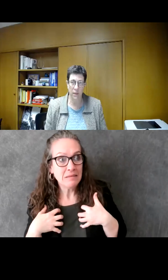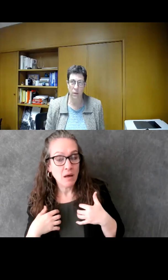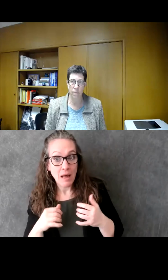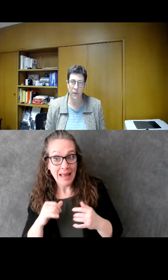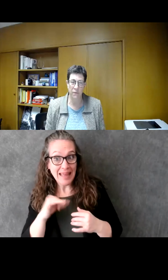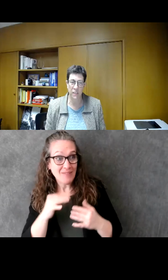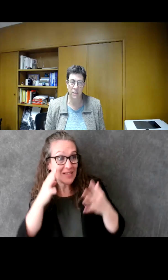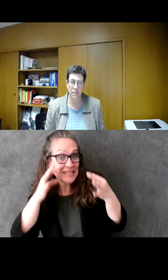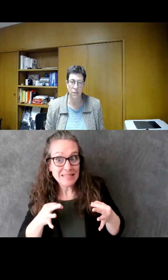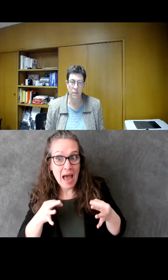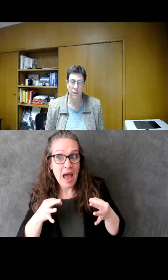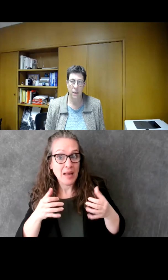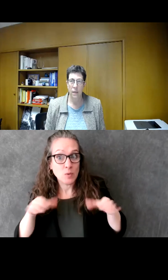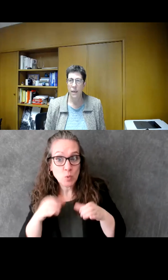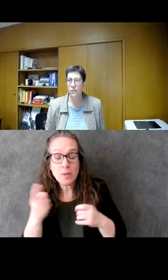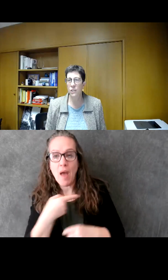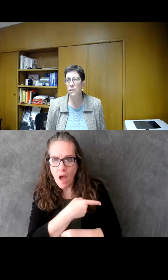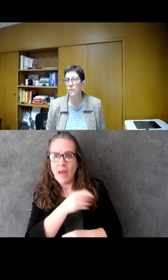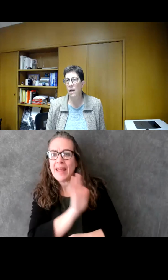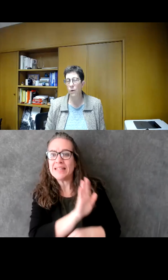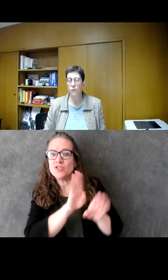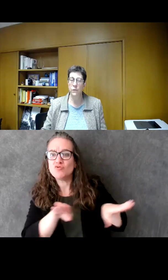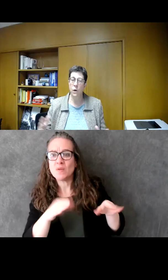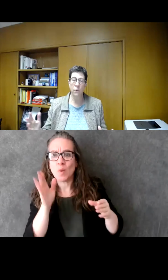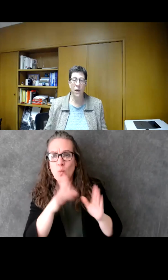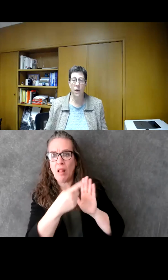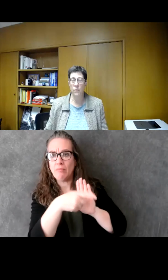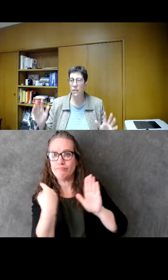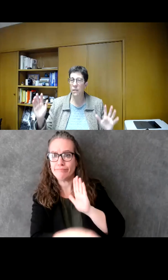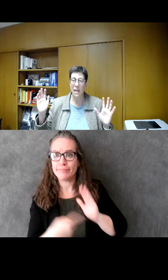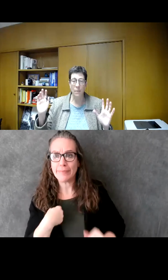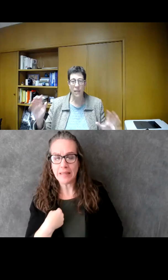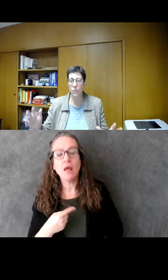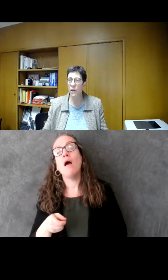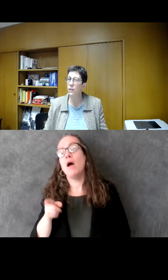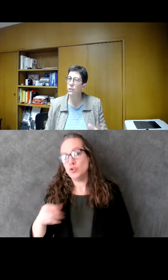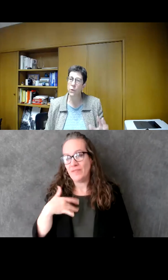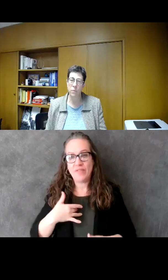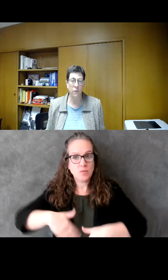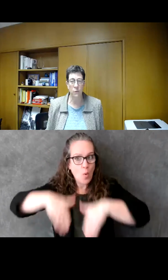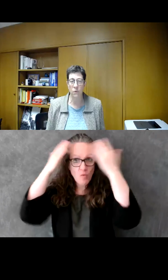be critical of these decisions. And she just now feels overwhelmed. She has stopped playing